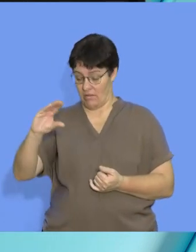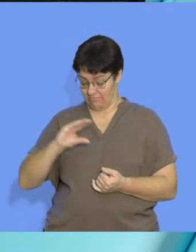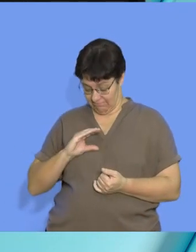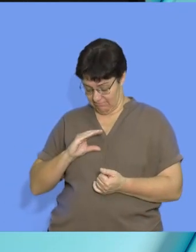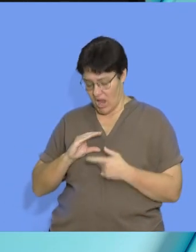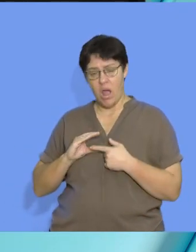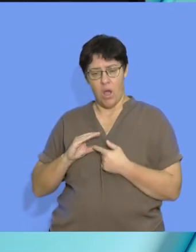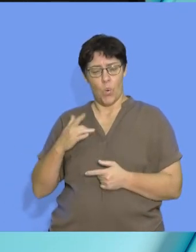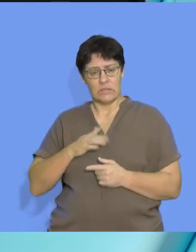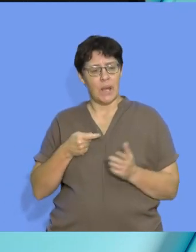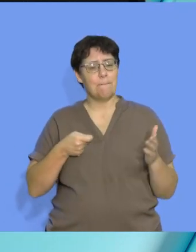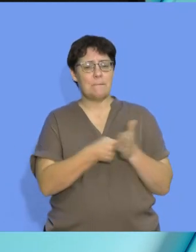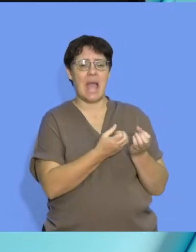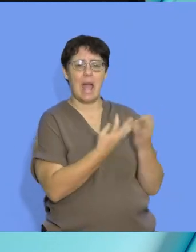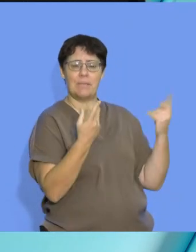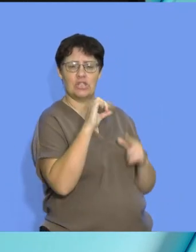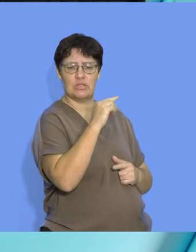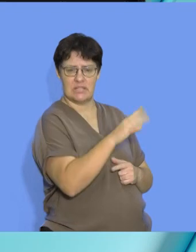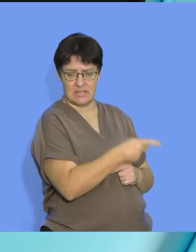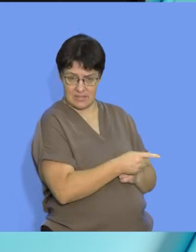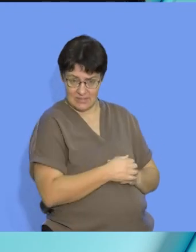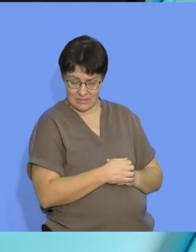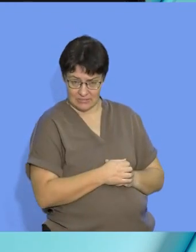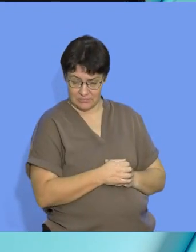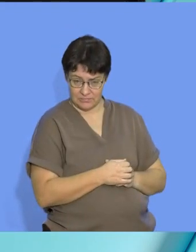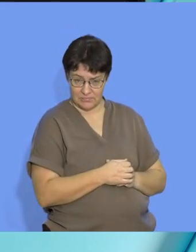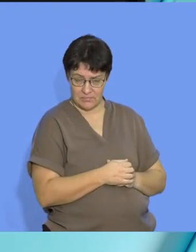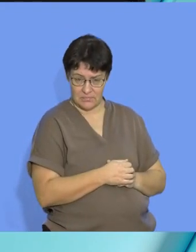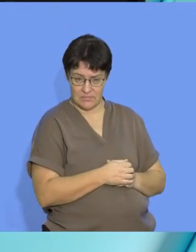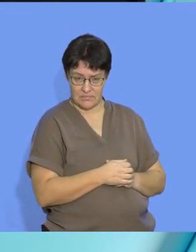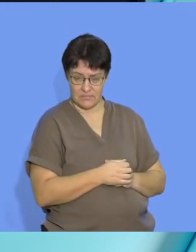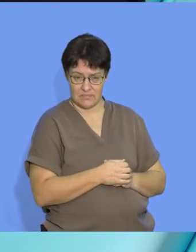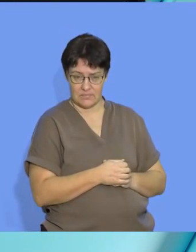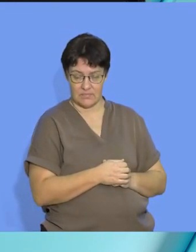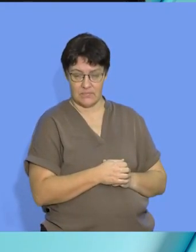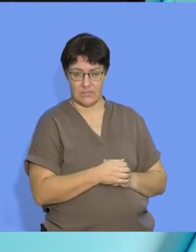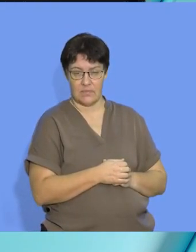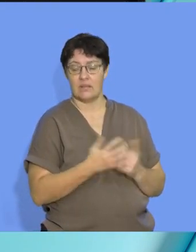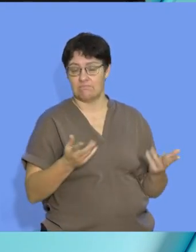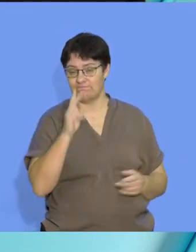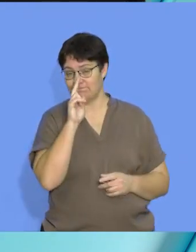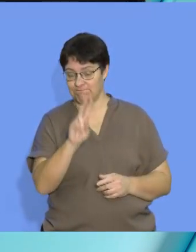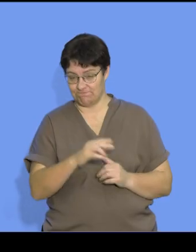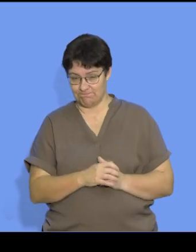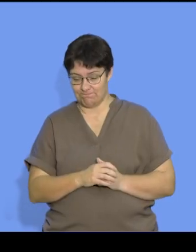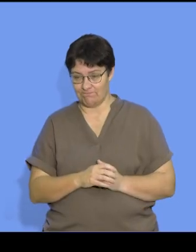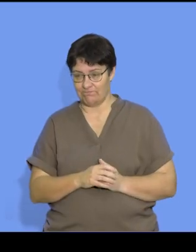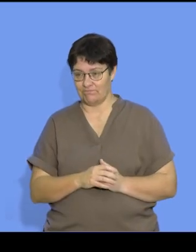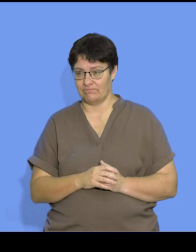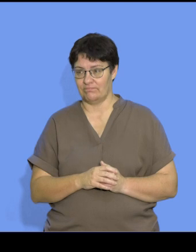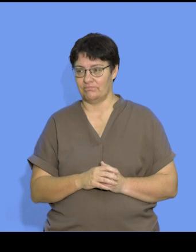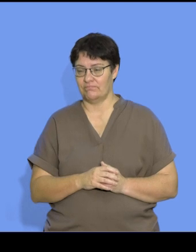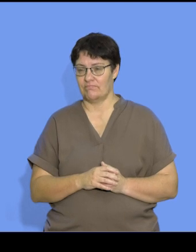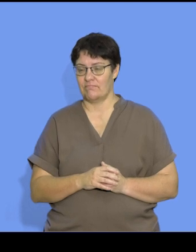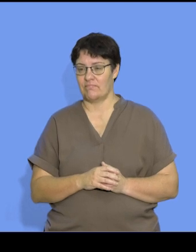determine how many gigabytes Sarah will be able to purchase for this amount. Let's go back to the example. So